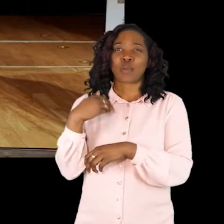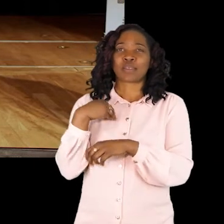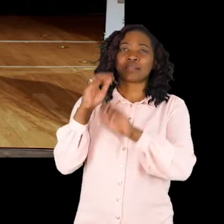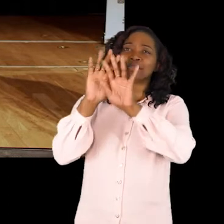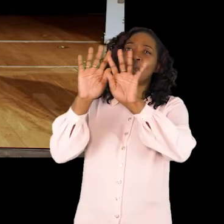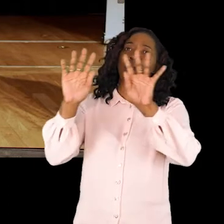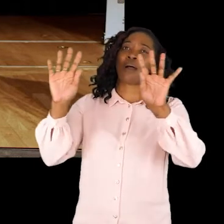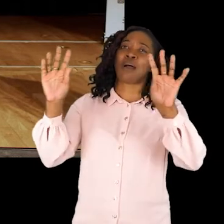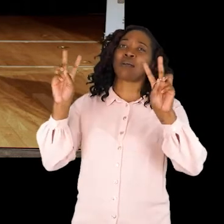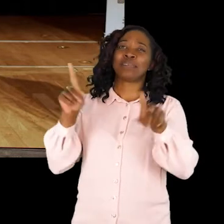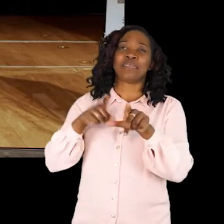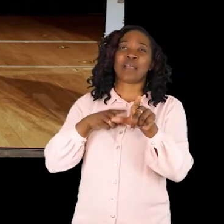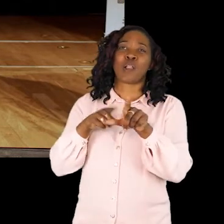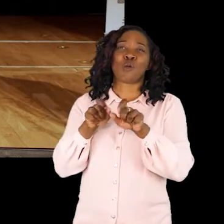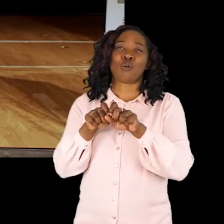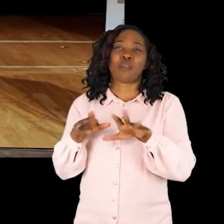of morning.